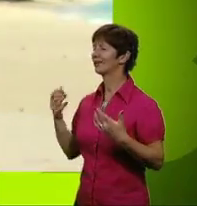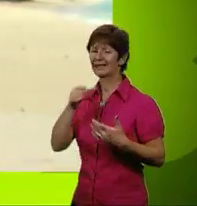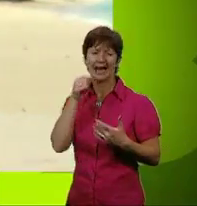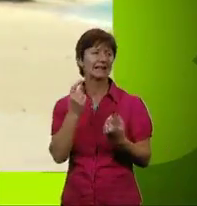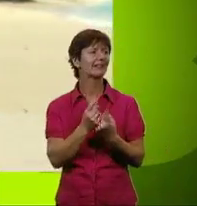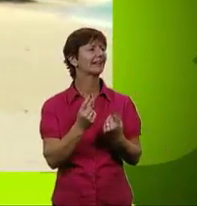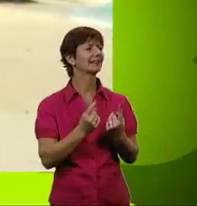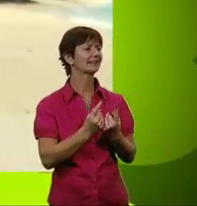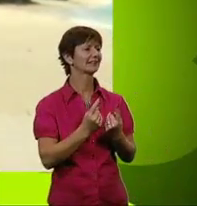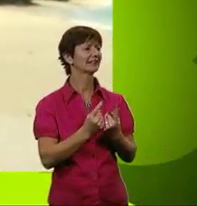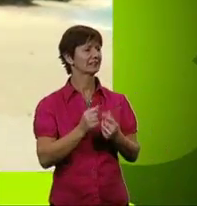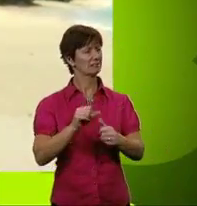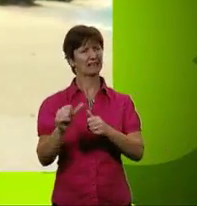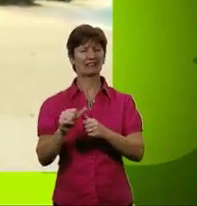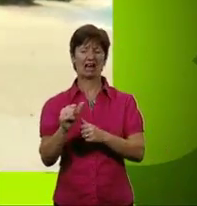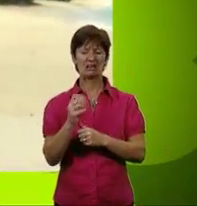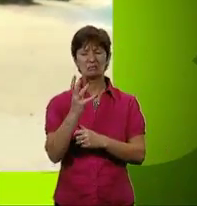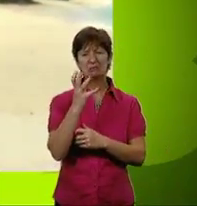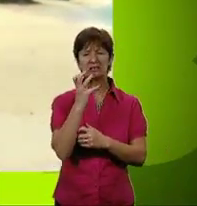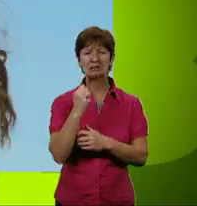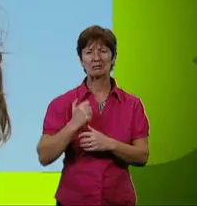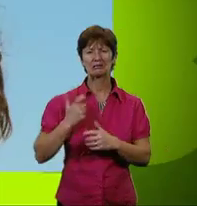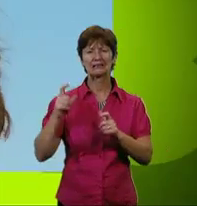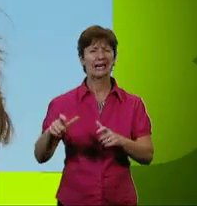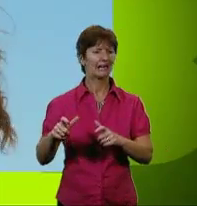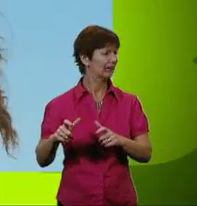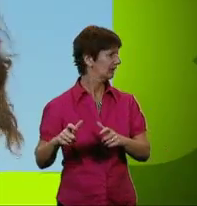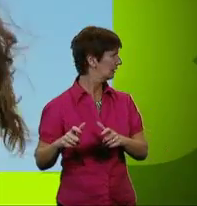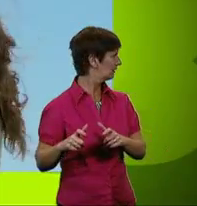stuff. Much better than the miserable place I'm used to.